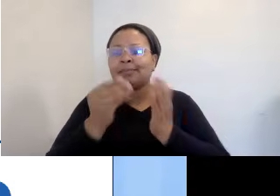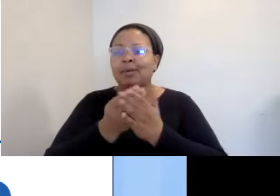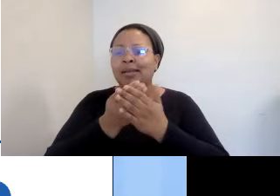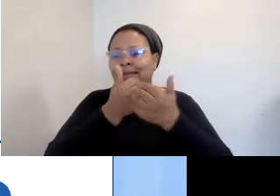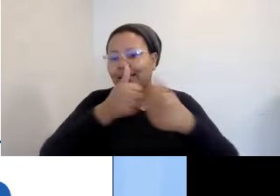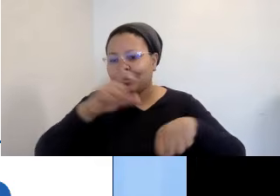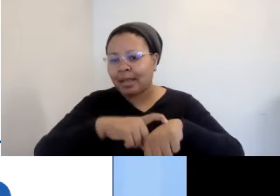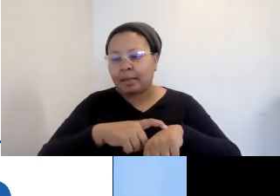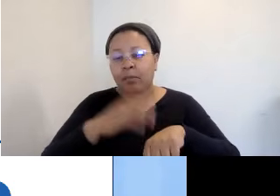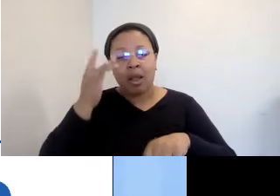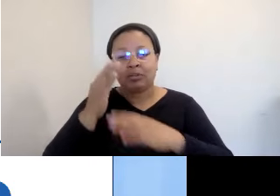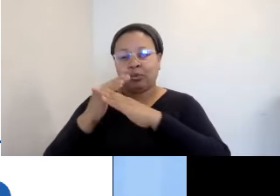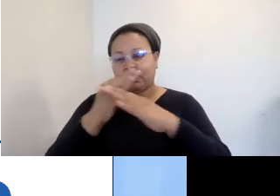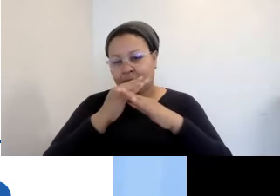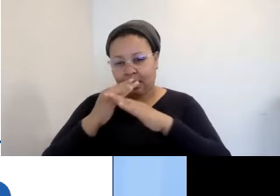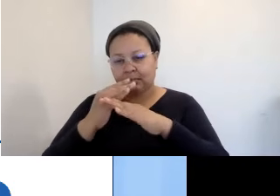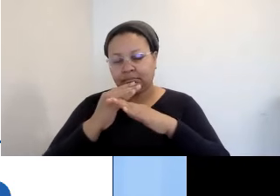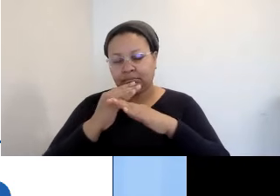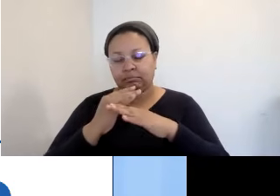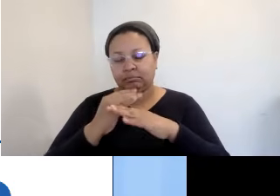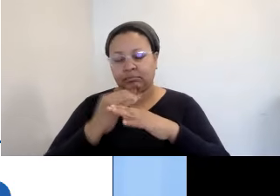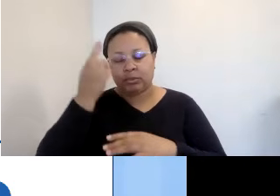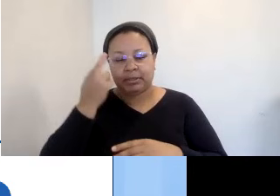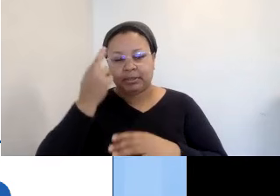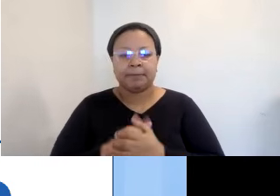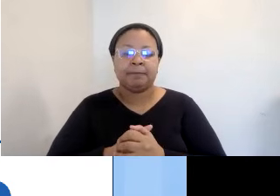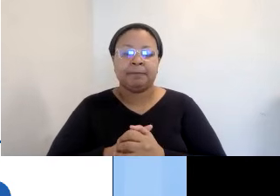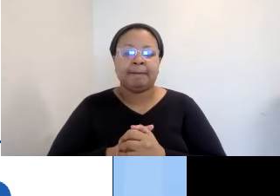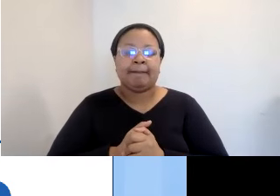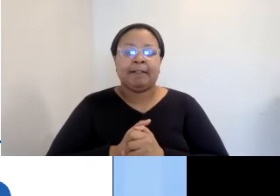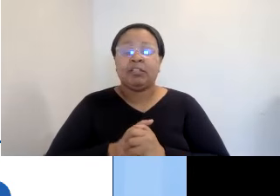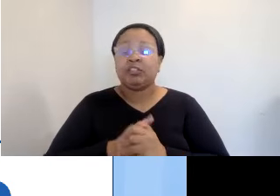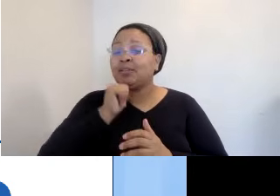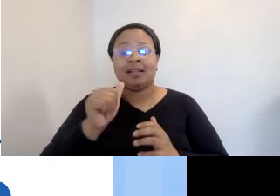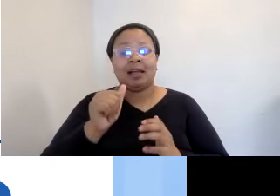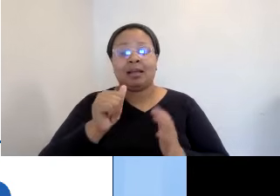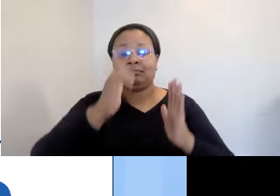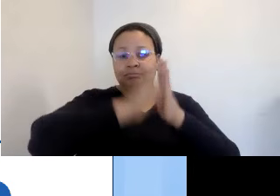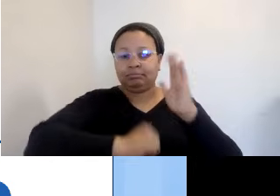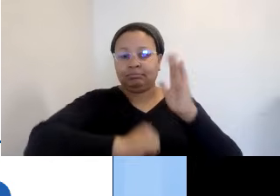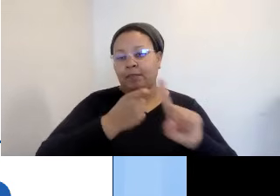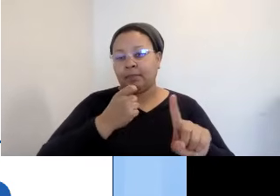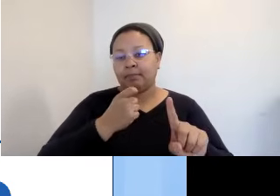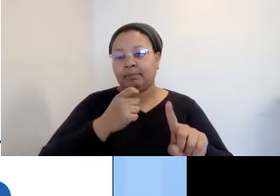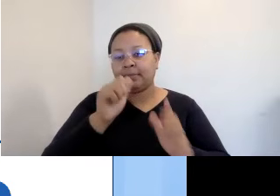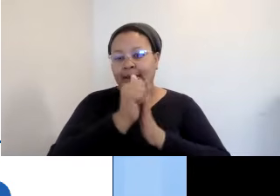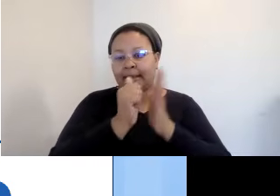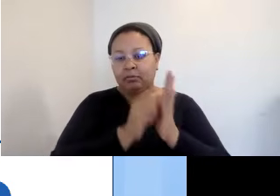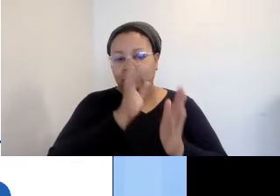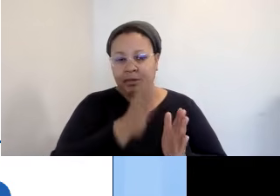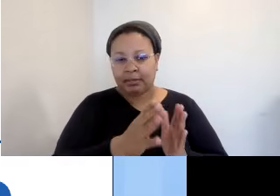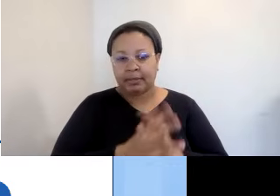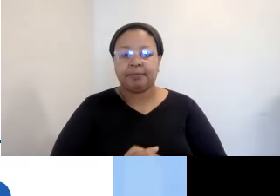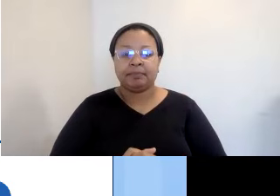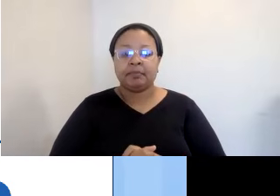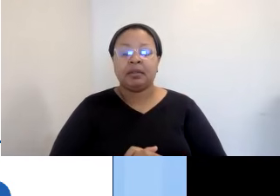for protection reasons. We'll talk about that in a minute. So it does not pull from the account. Another nice little feature with these loadable debit cards